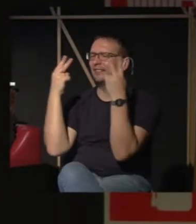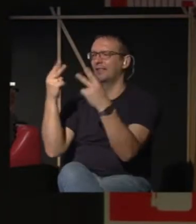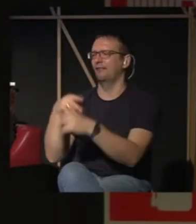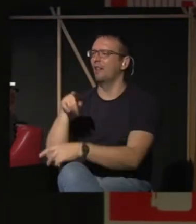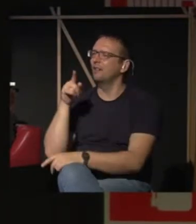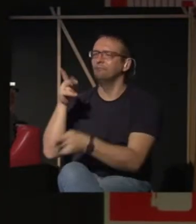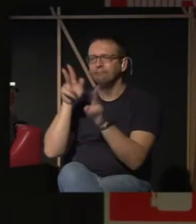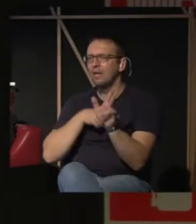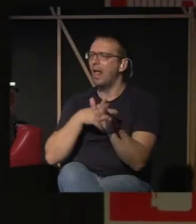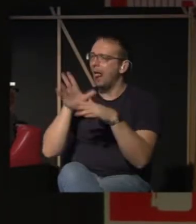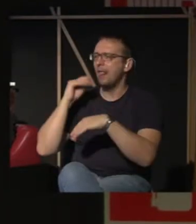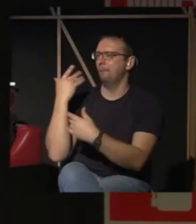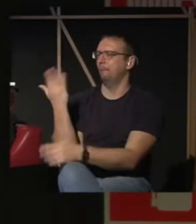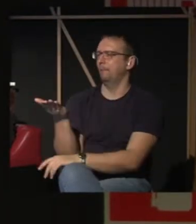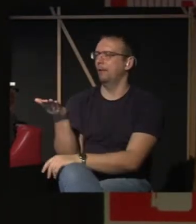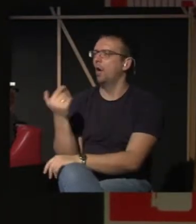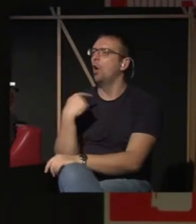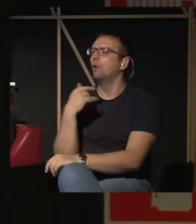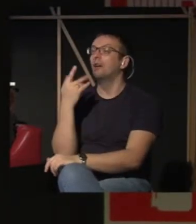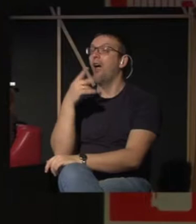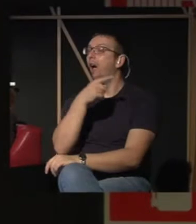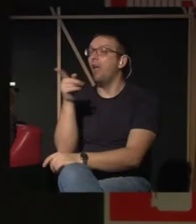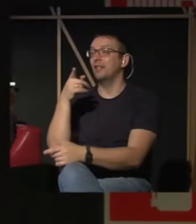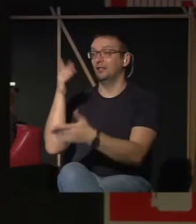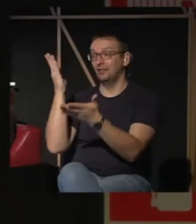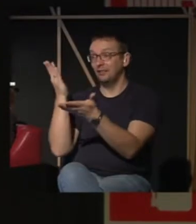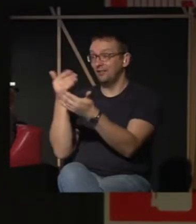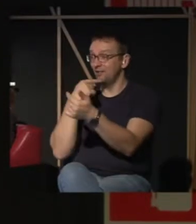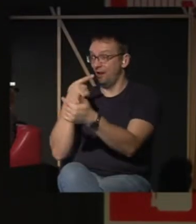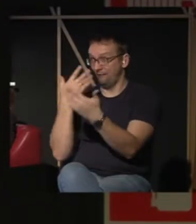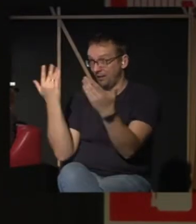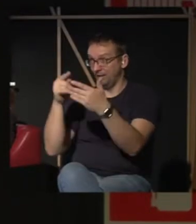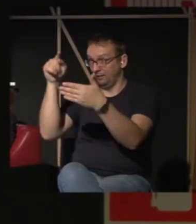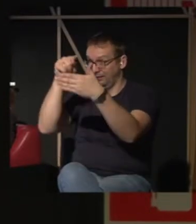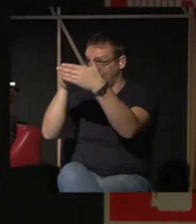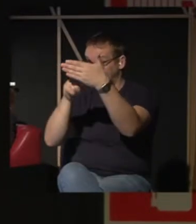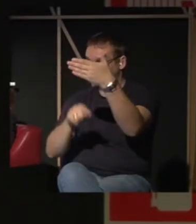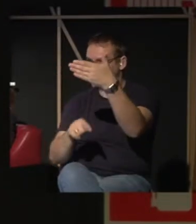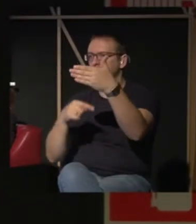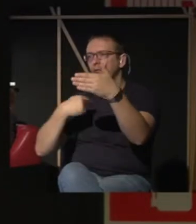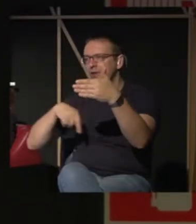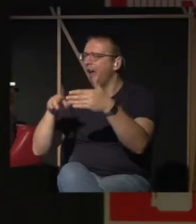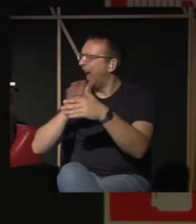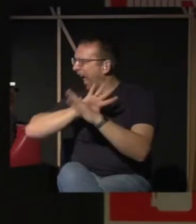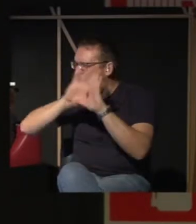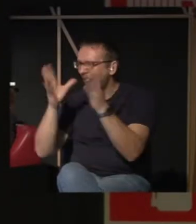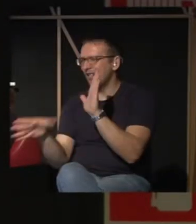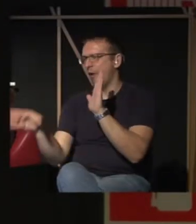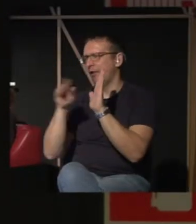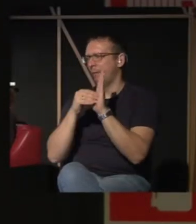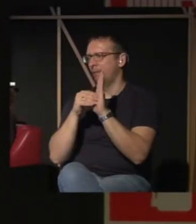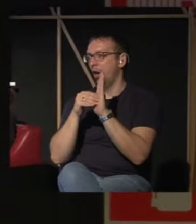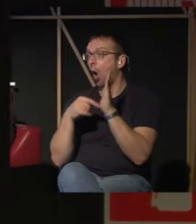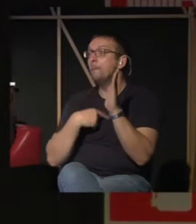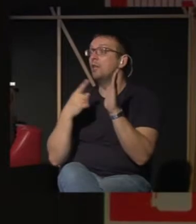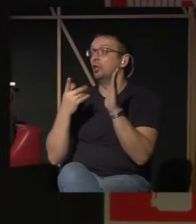been incorporated, mostly due to a question of timing, we have listened to you, and we are going to be taking those